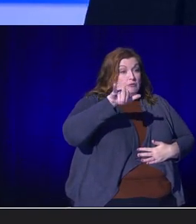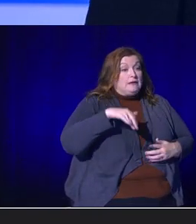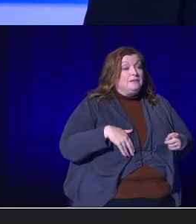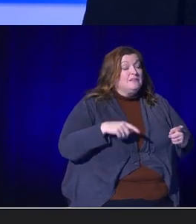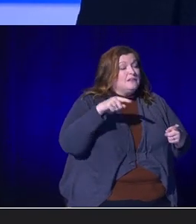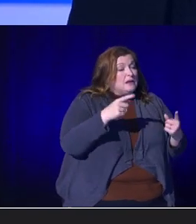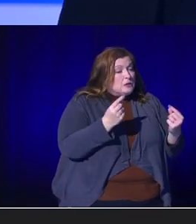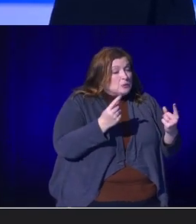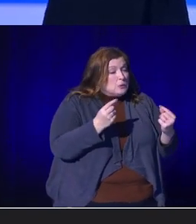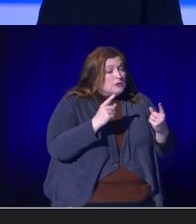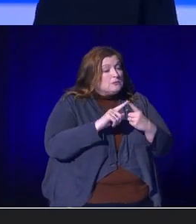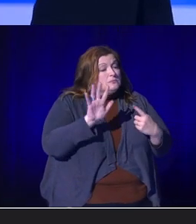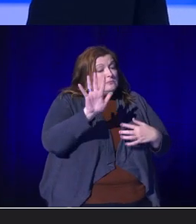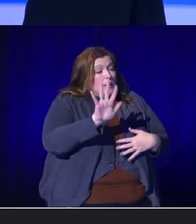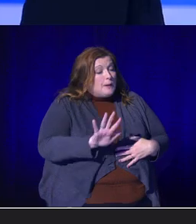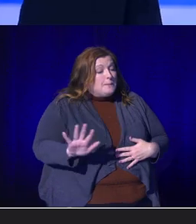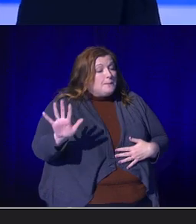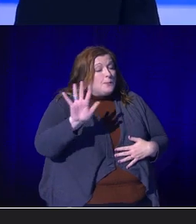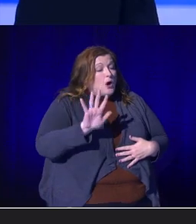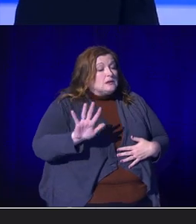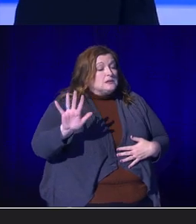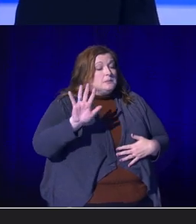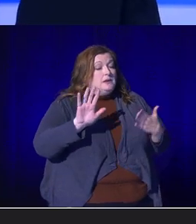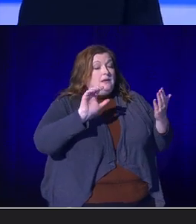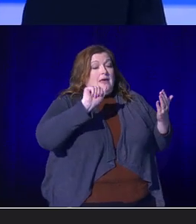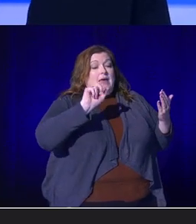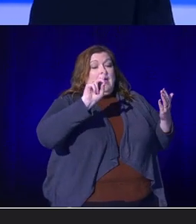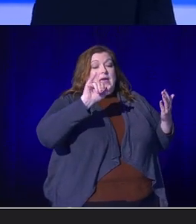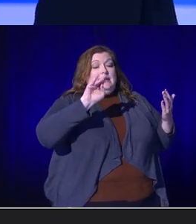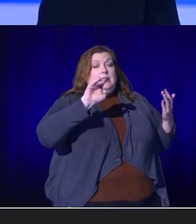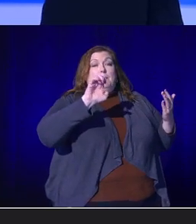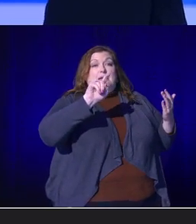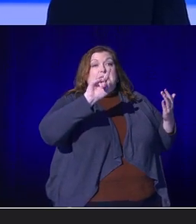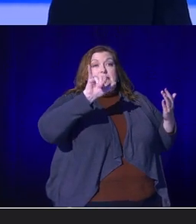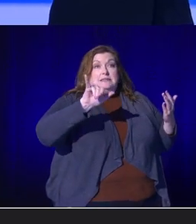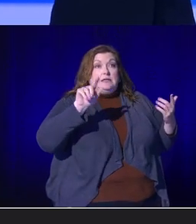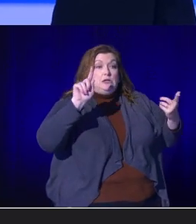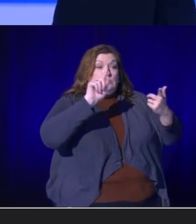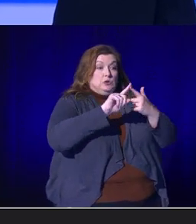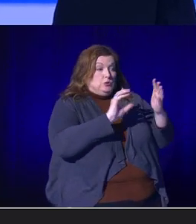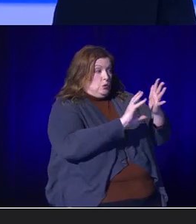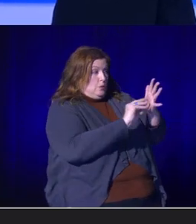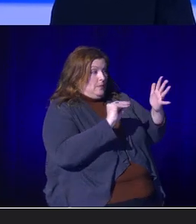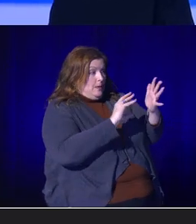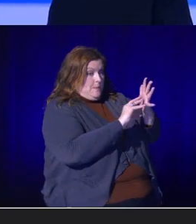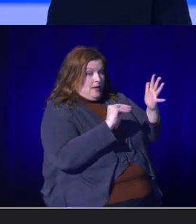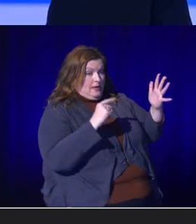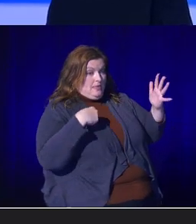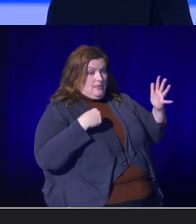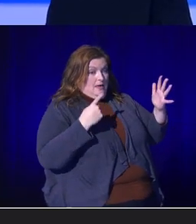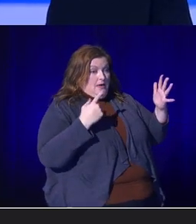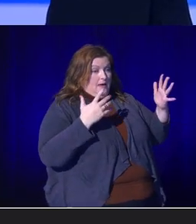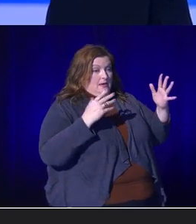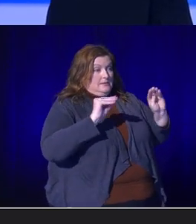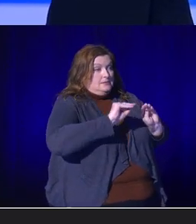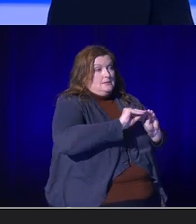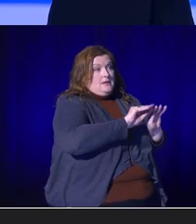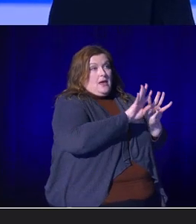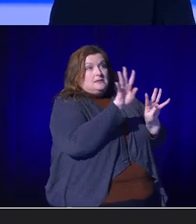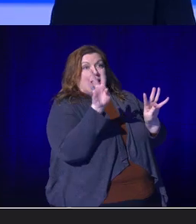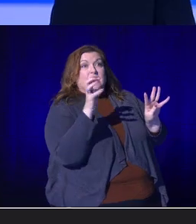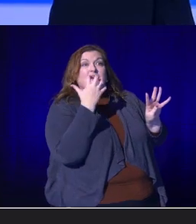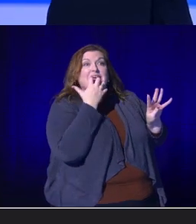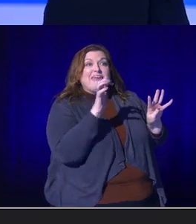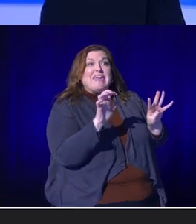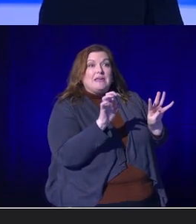is approximates adiabicity to mimic this cascade of heat